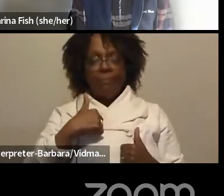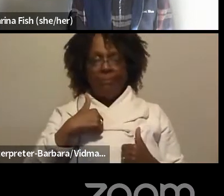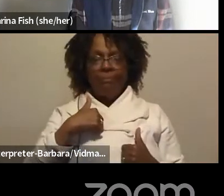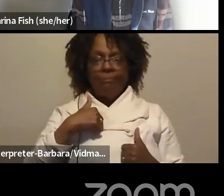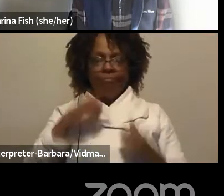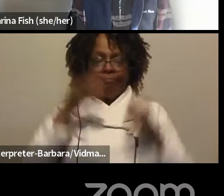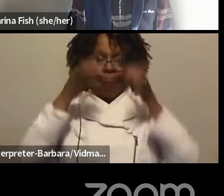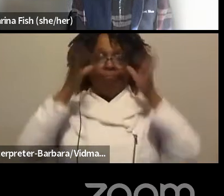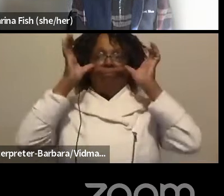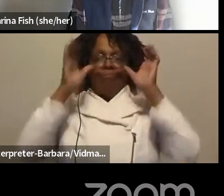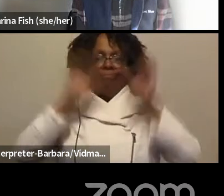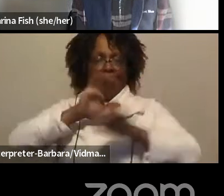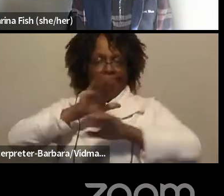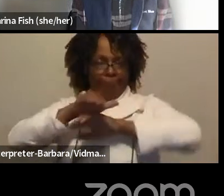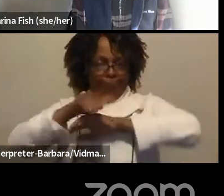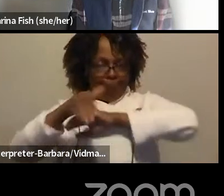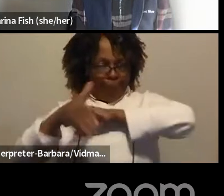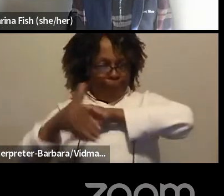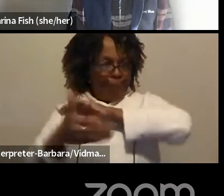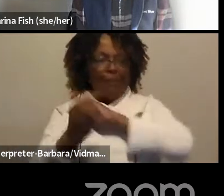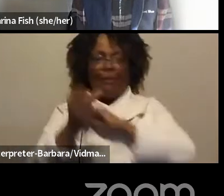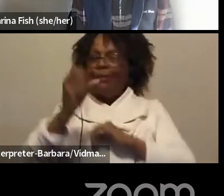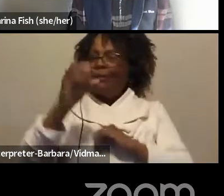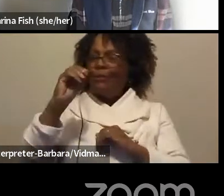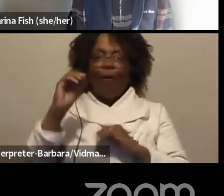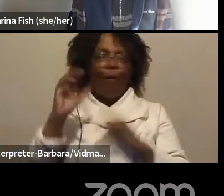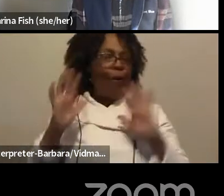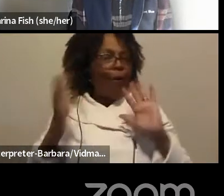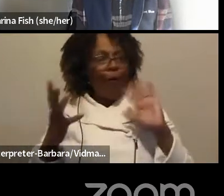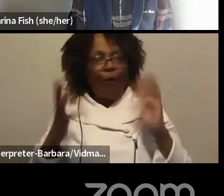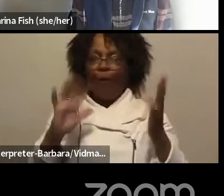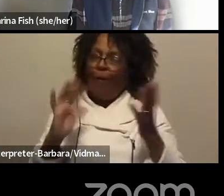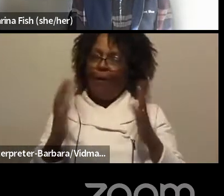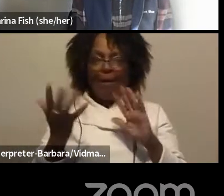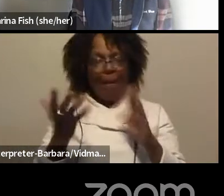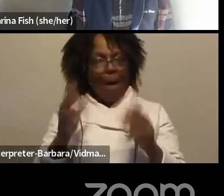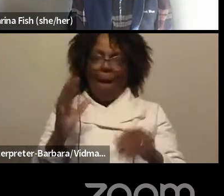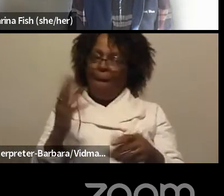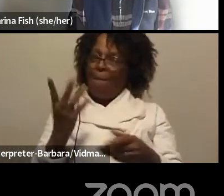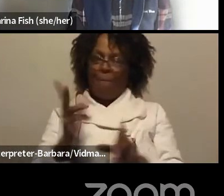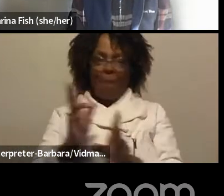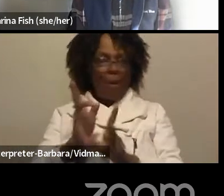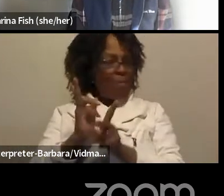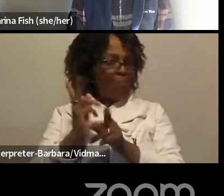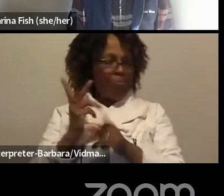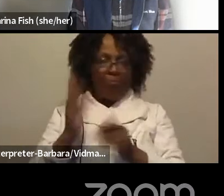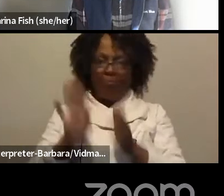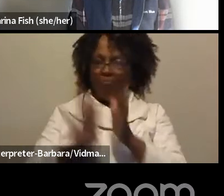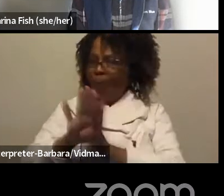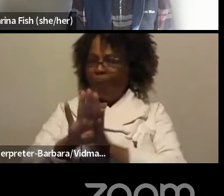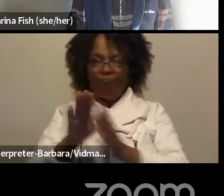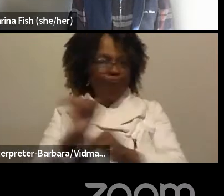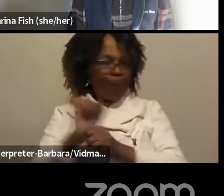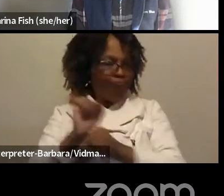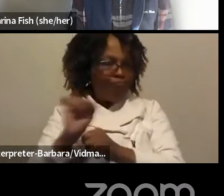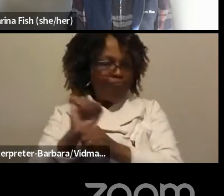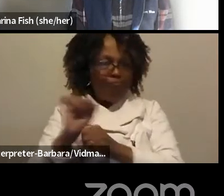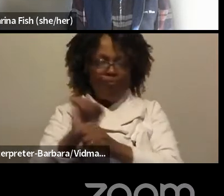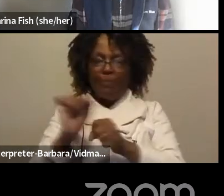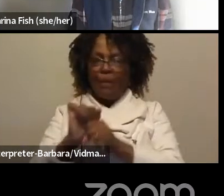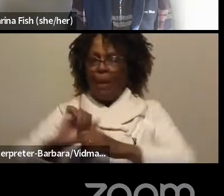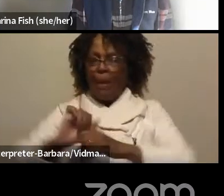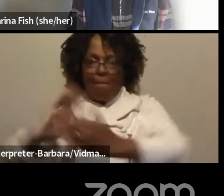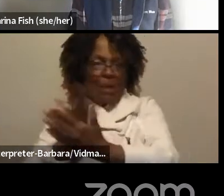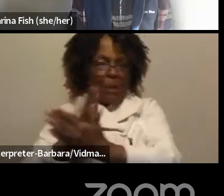like my productivity is like off. Same. I'm just like, yes, let's go. Let's put some music on. Let's get